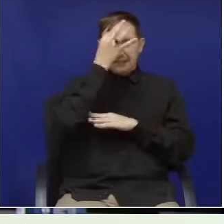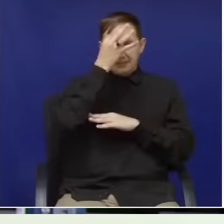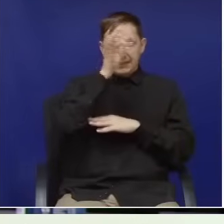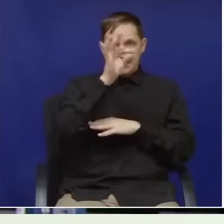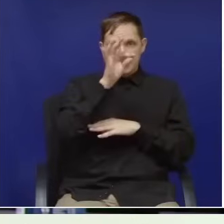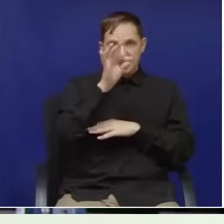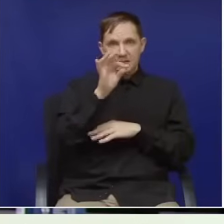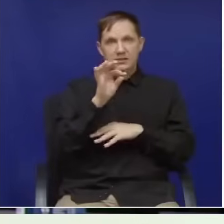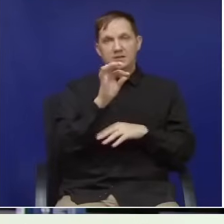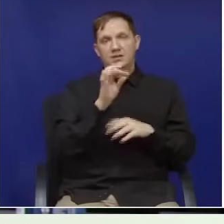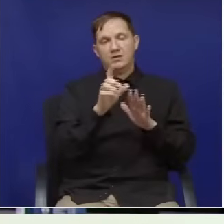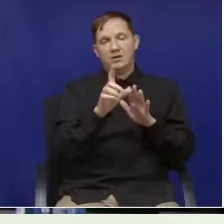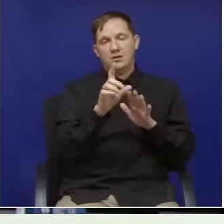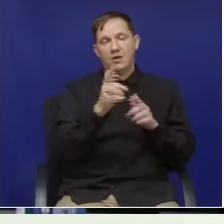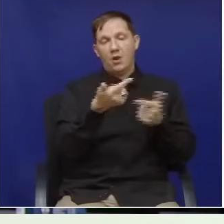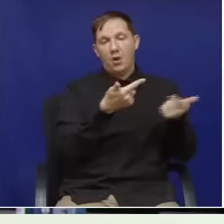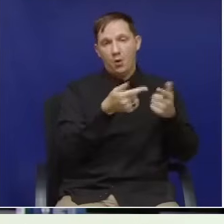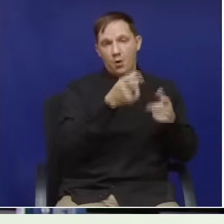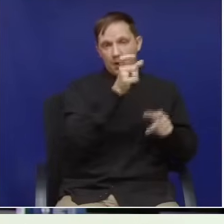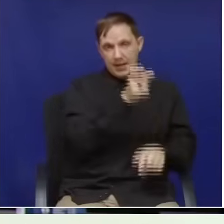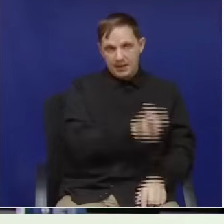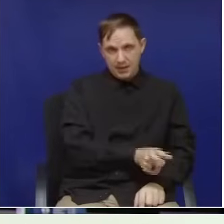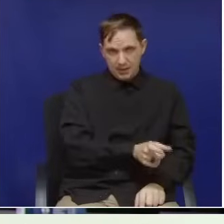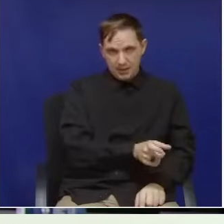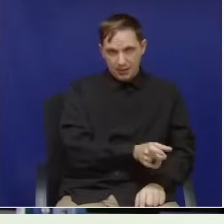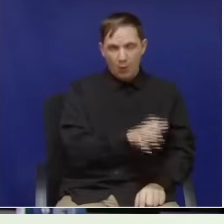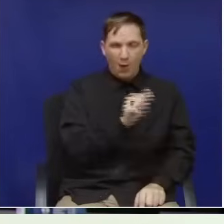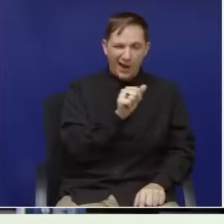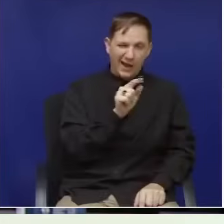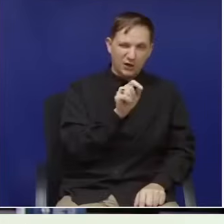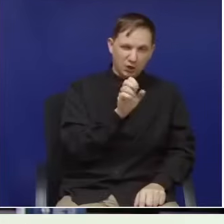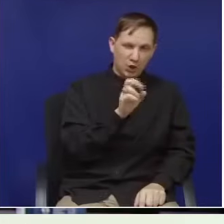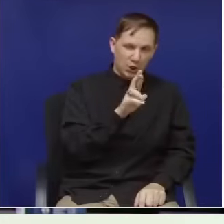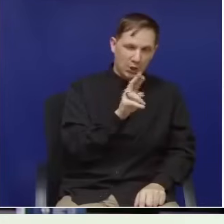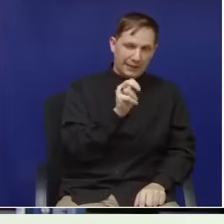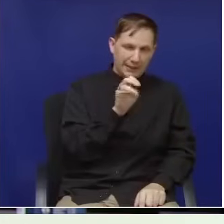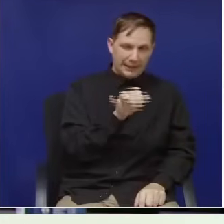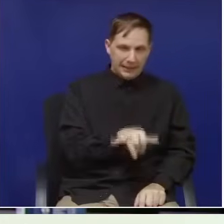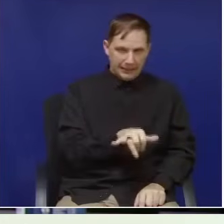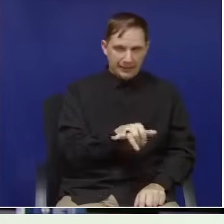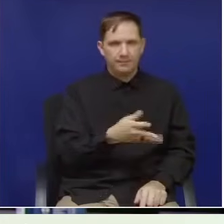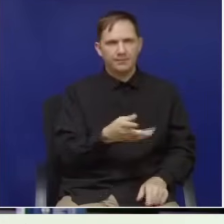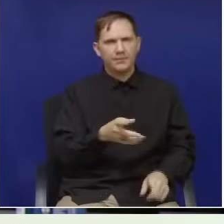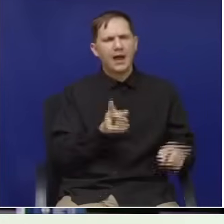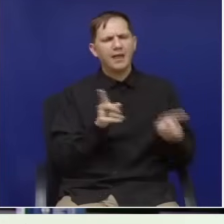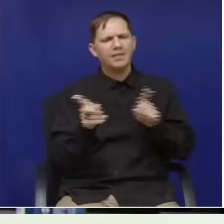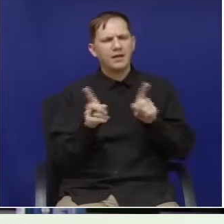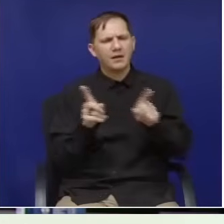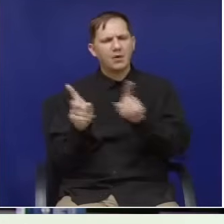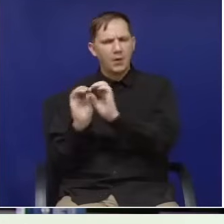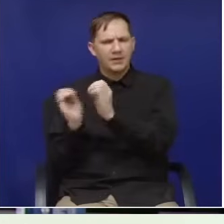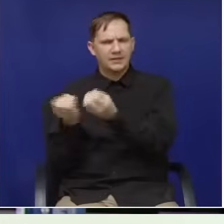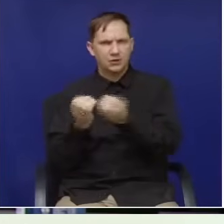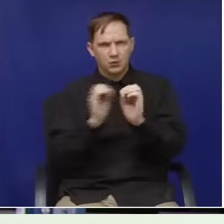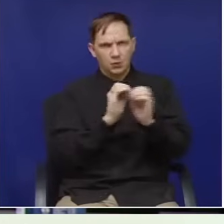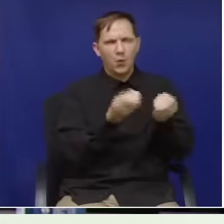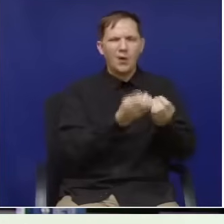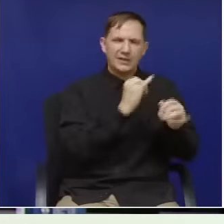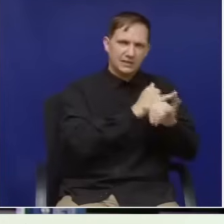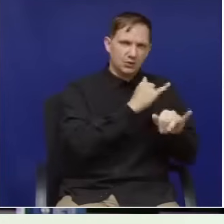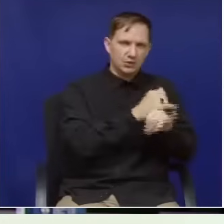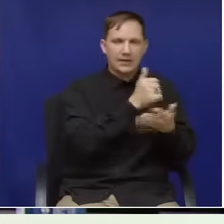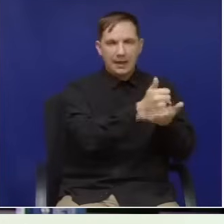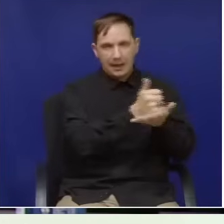primary placement sites, entities such as SIU, Legal Aid, and NPA continue to support transformation through structured